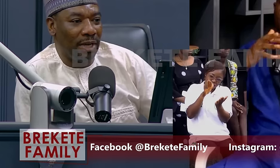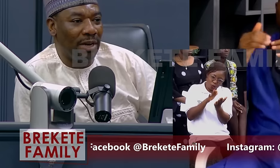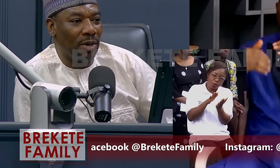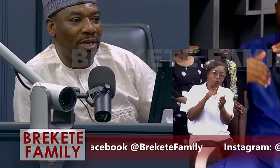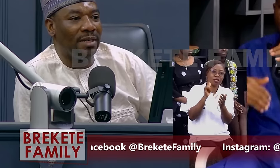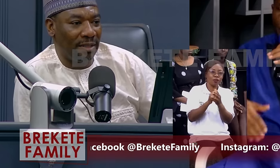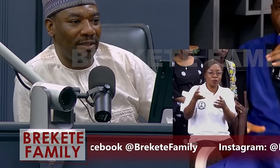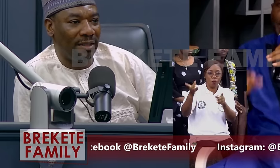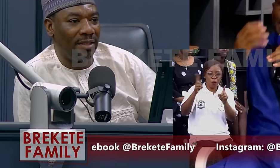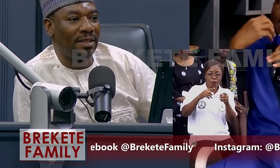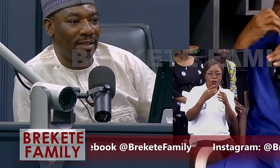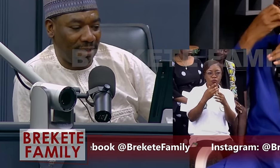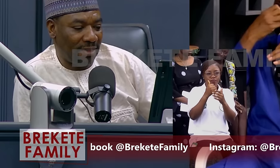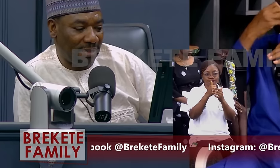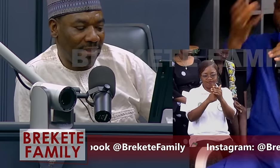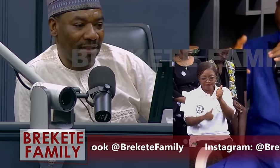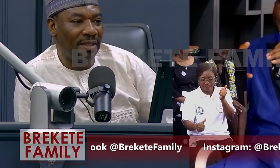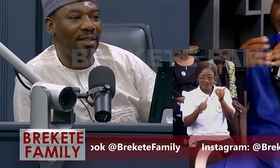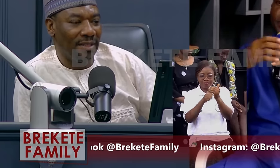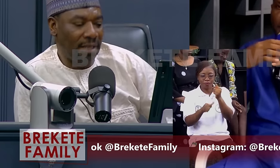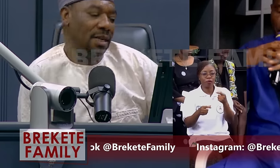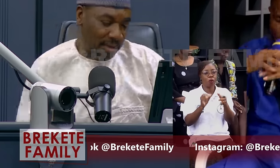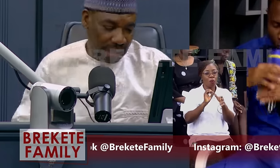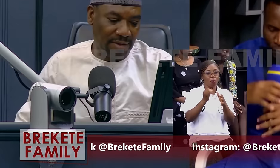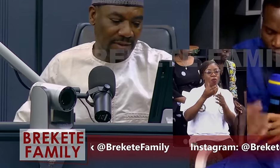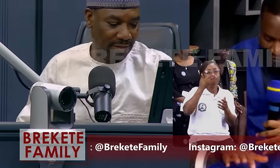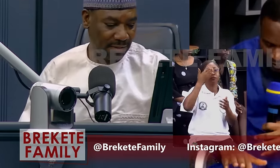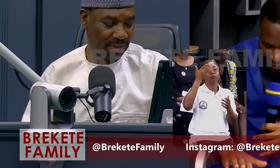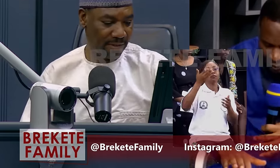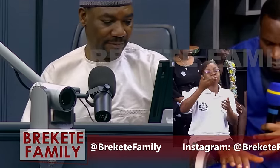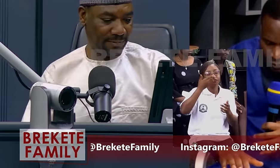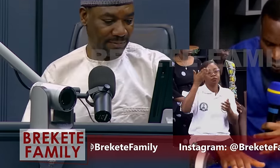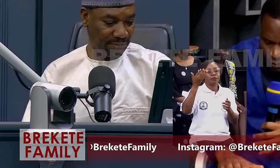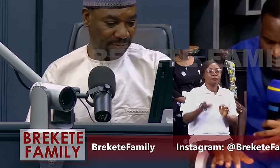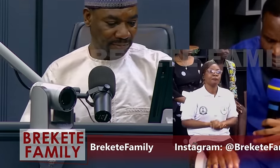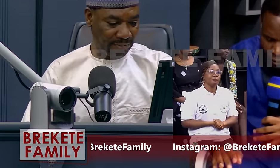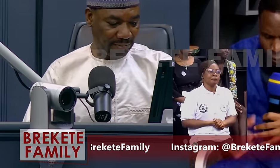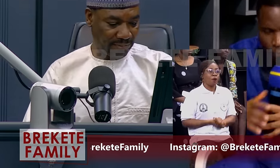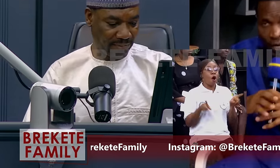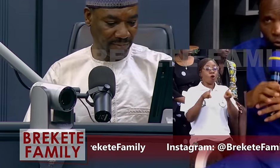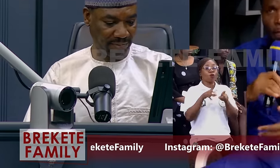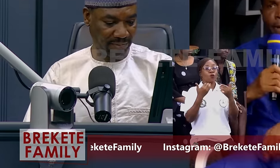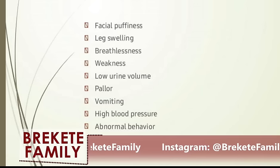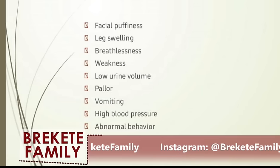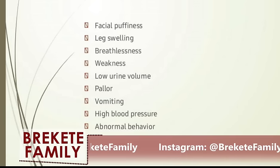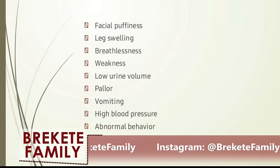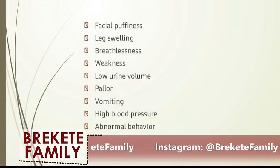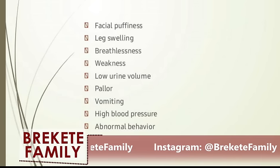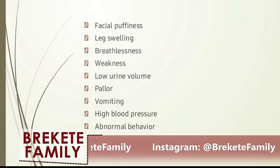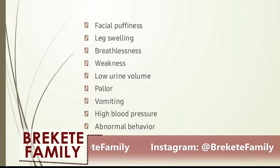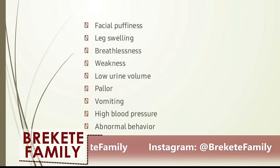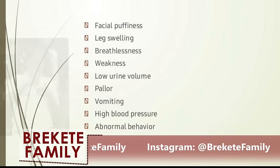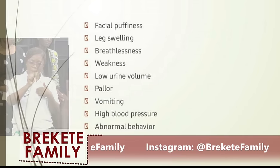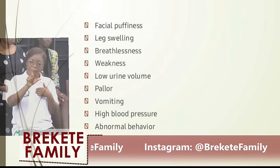out through the urine and through the breathing. Yes, sir. Yes. Thanks. So, thanks. Yes. So then there's also pallor.